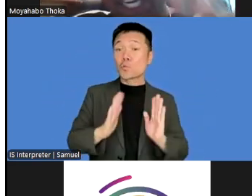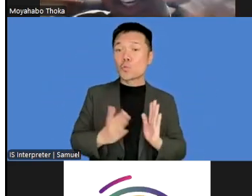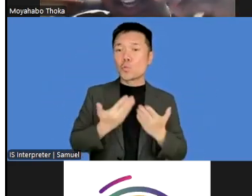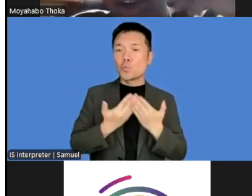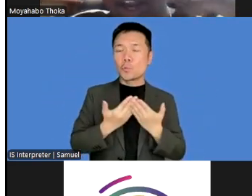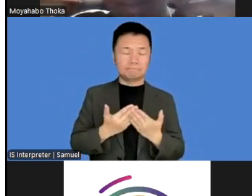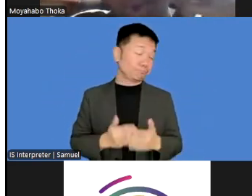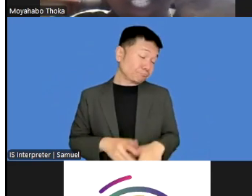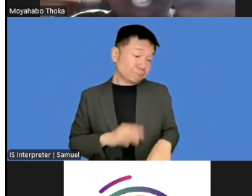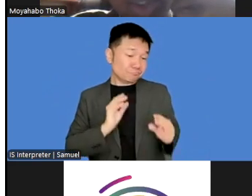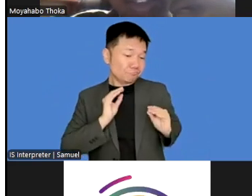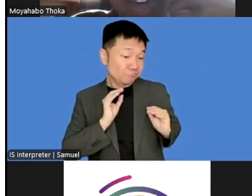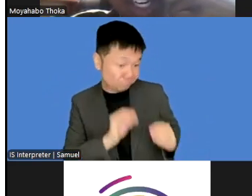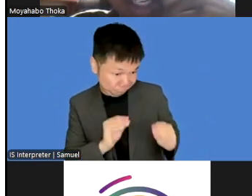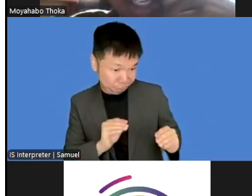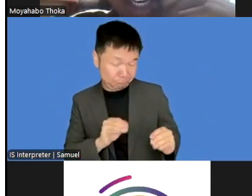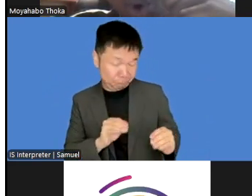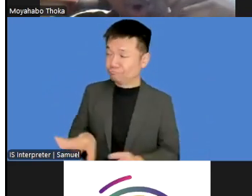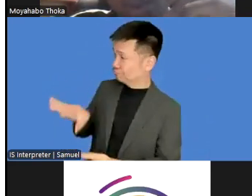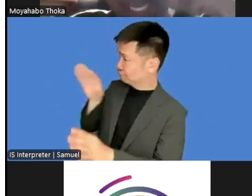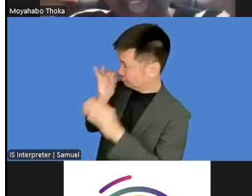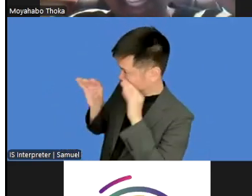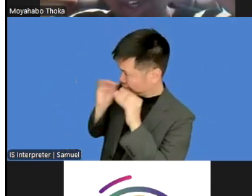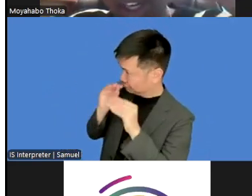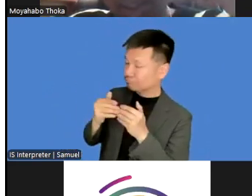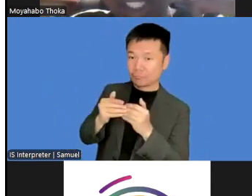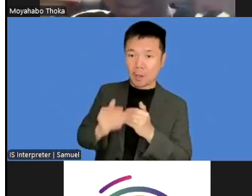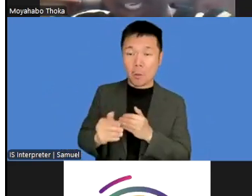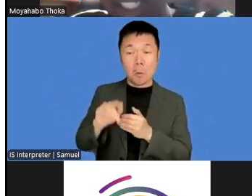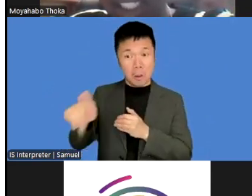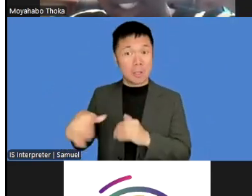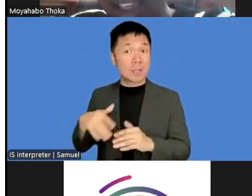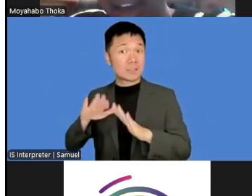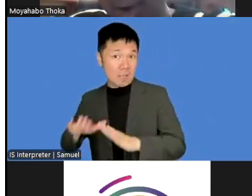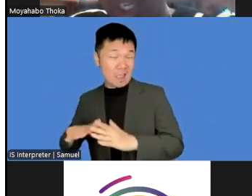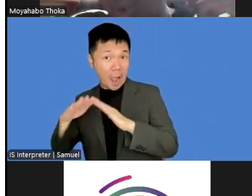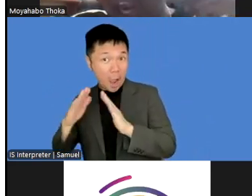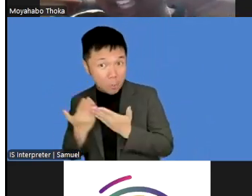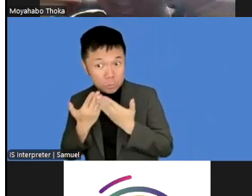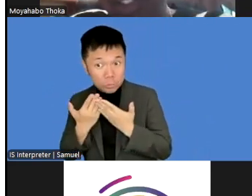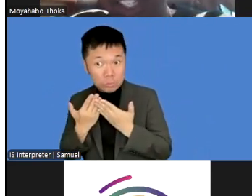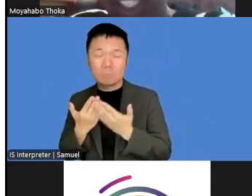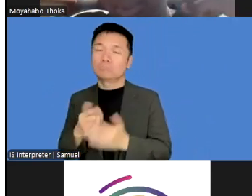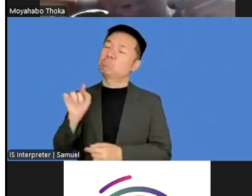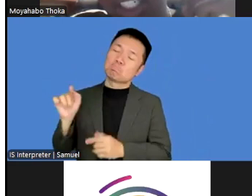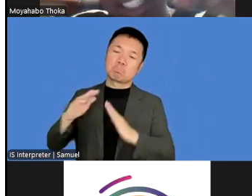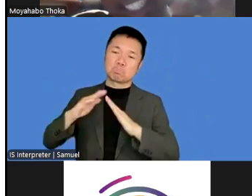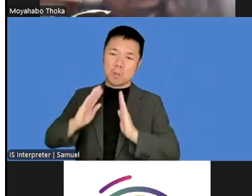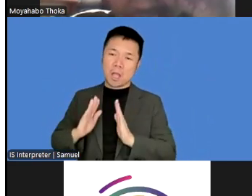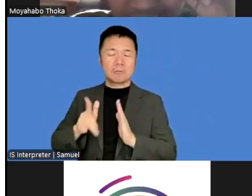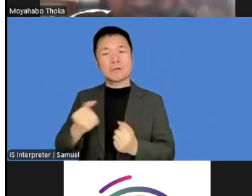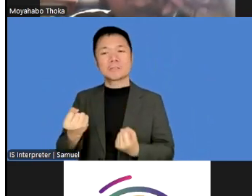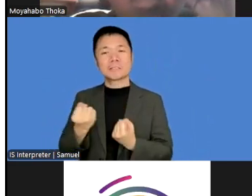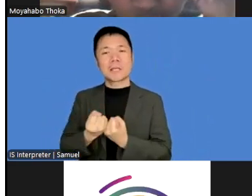and learning continues if learners remain at home, and that learners with disabilities will require specific support in